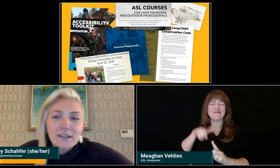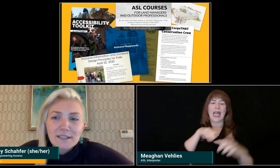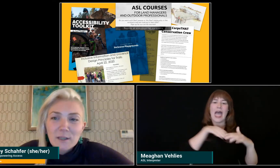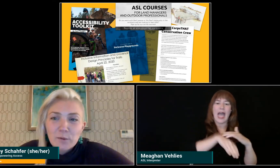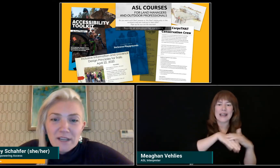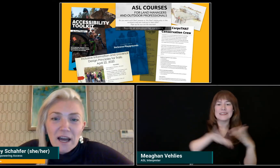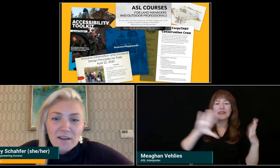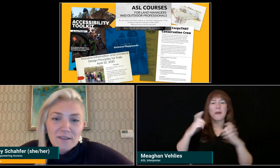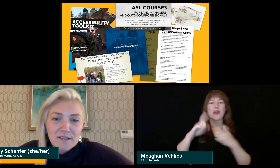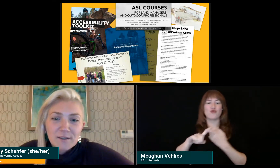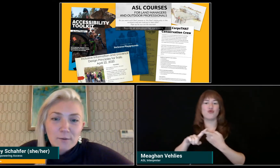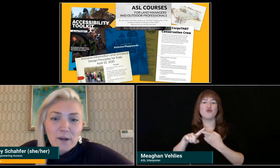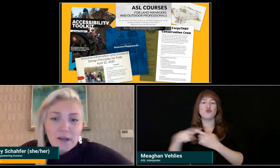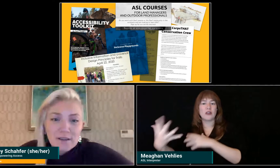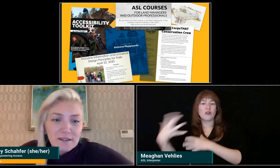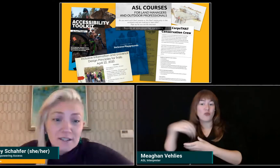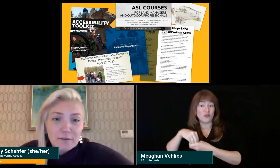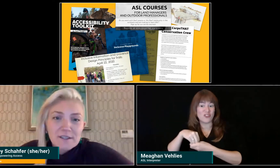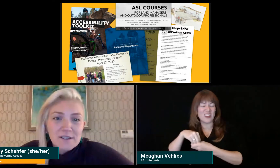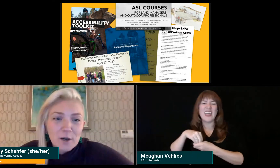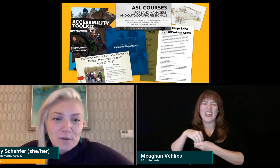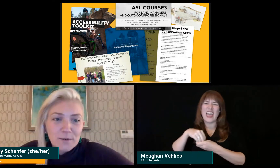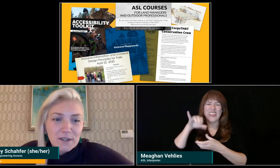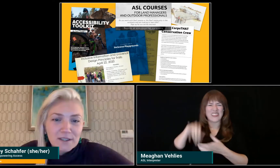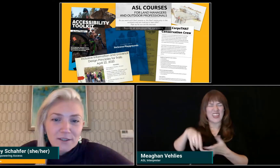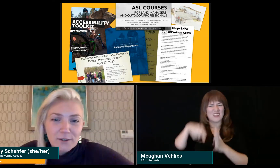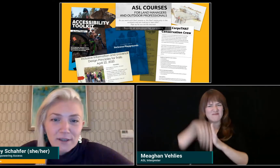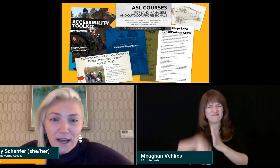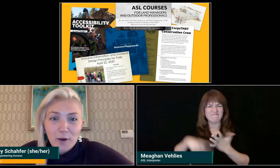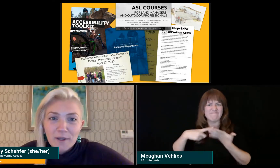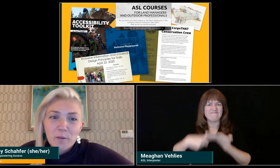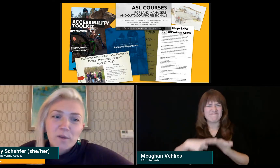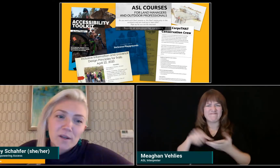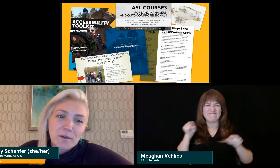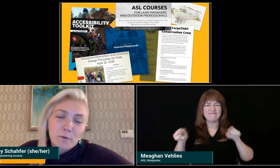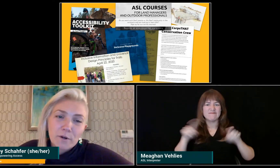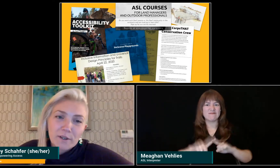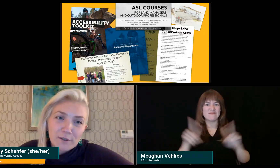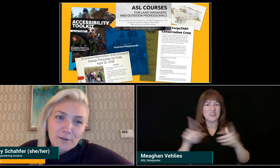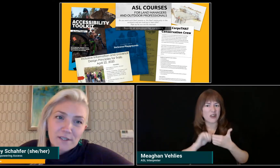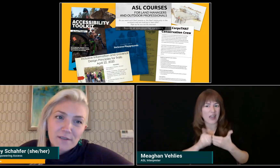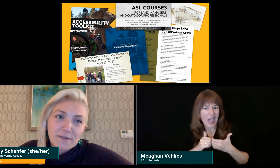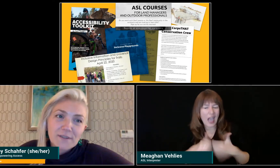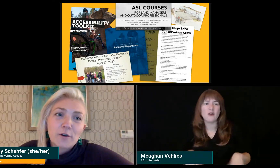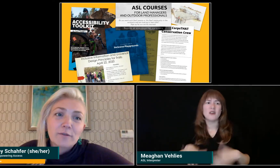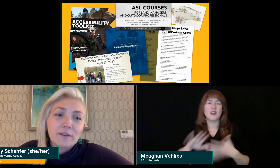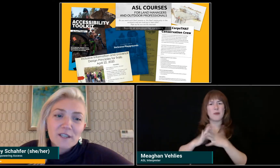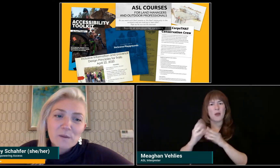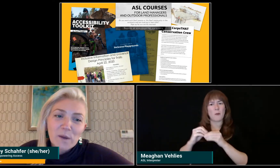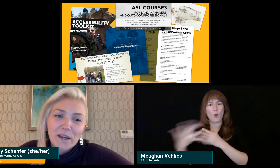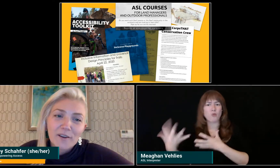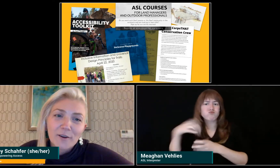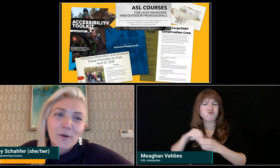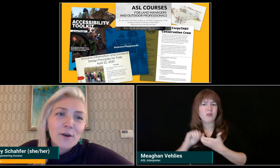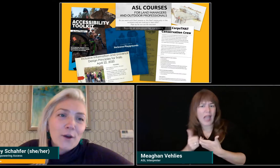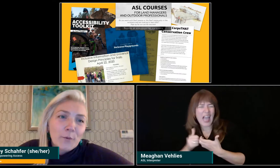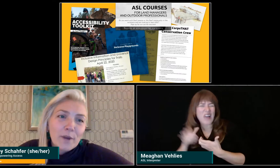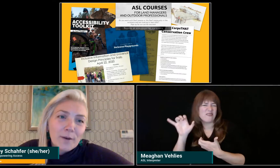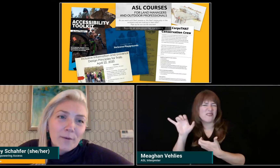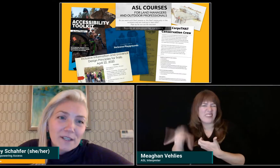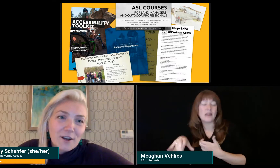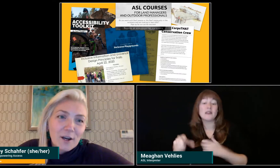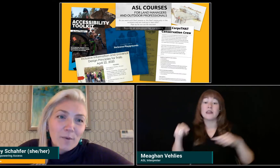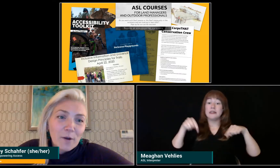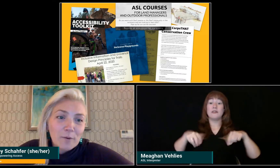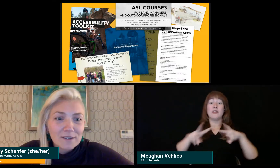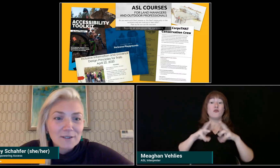took a deeper dive into what the differences are between the two and how we can be more inclusive. So for this panel, we